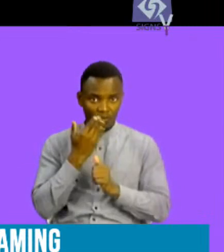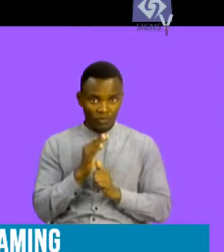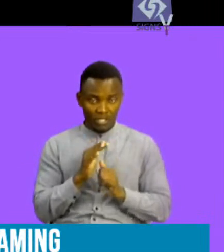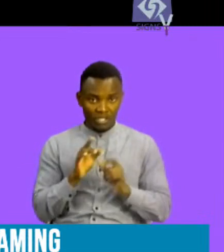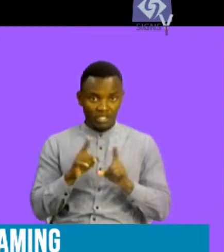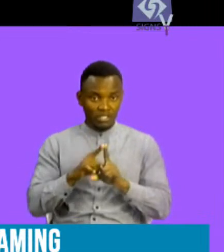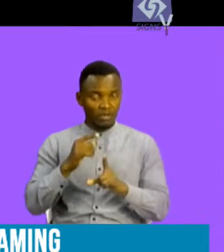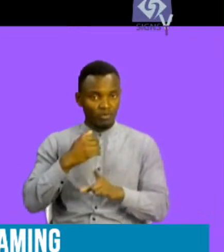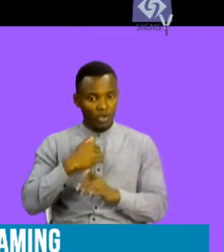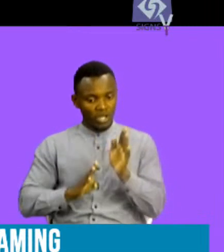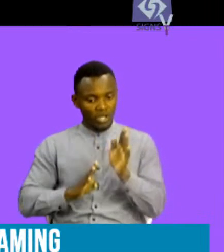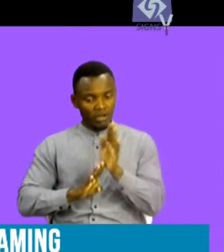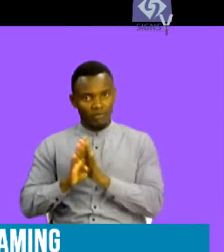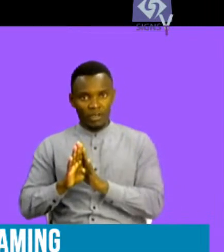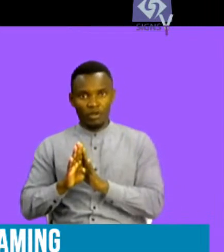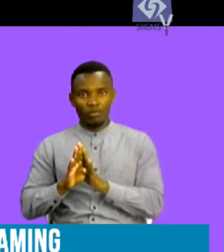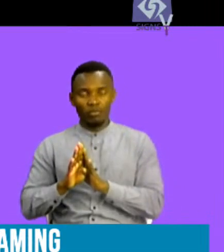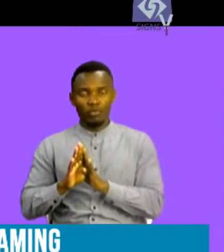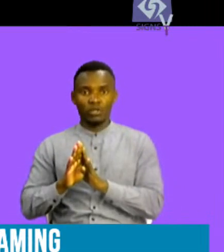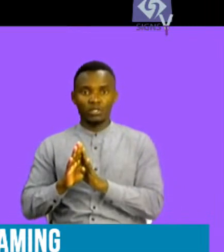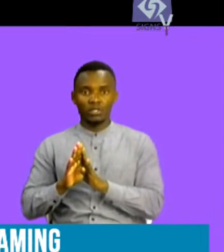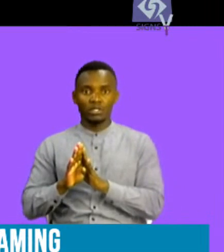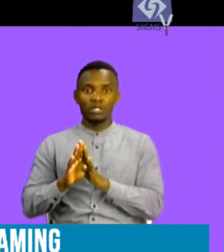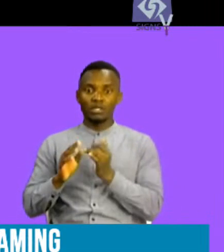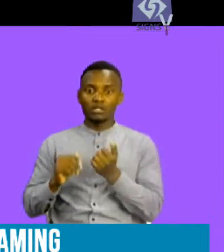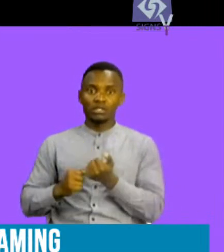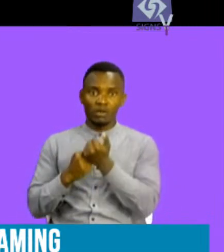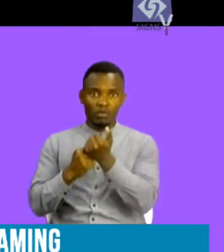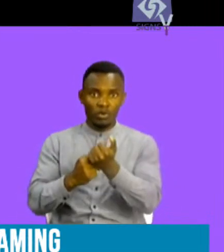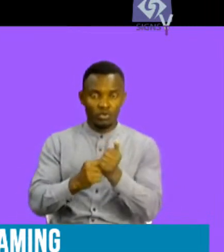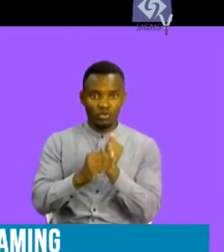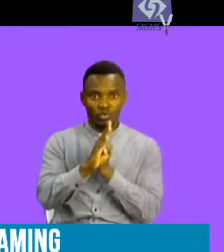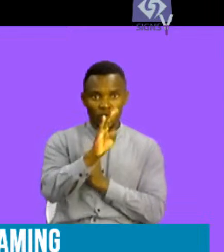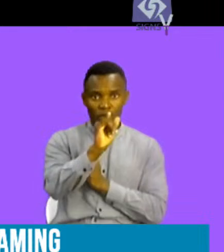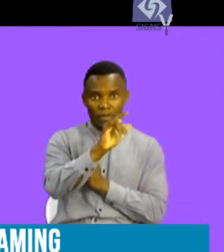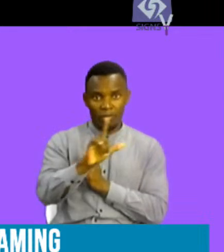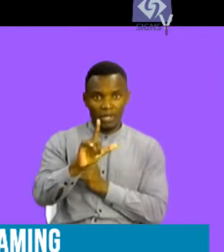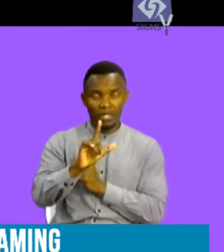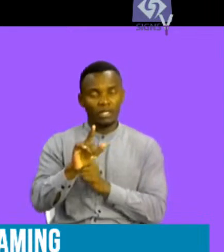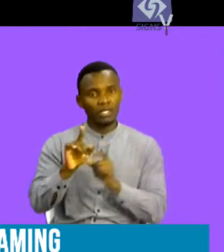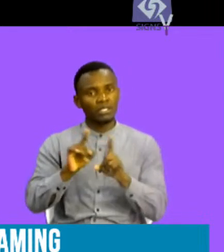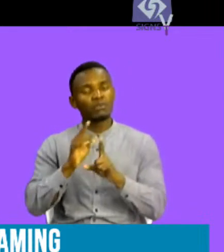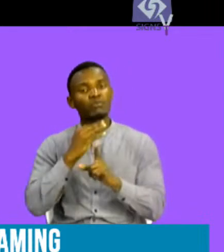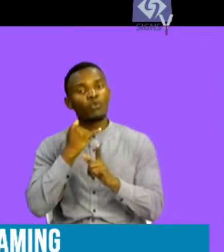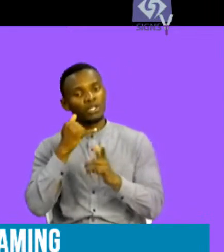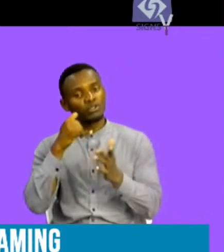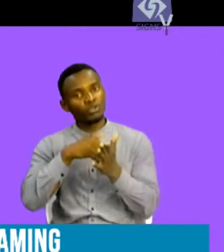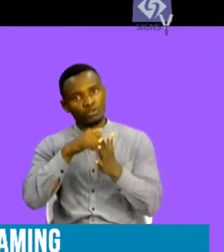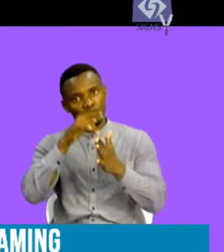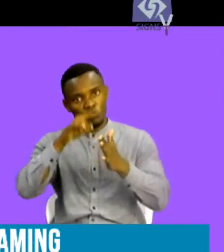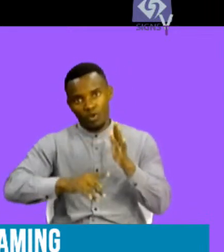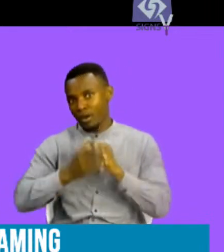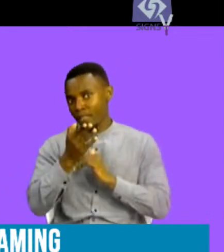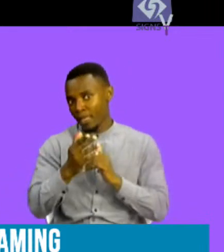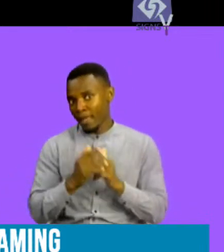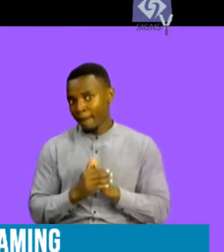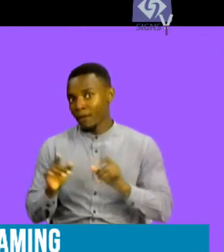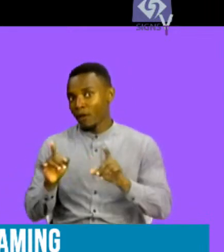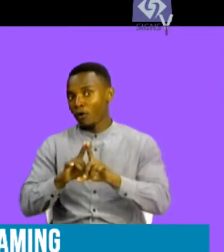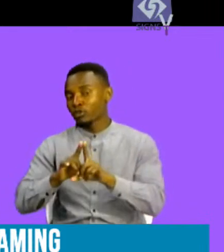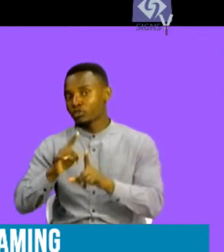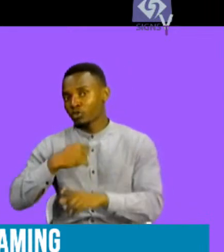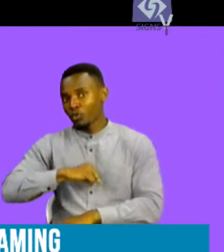memorandum towards support of that bill. What do we want to see in the bill? And we have even gone ahead and